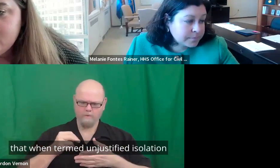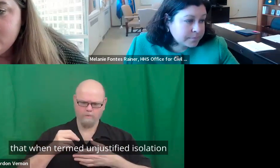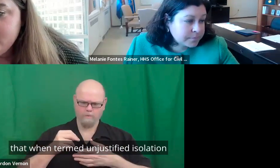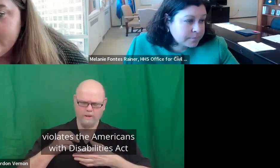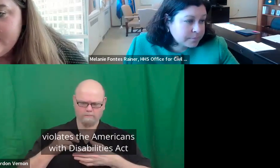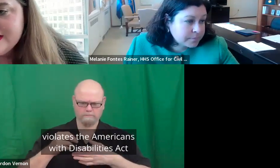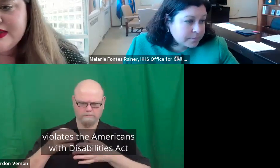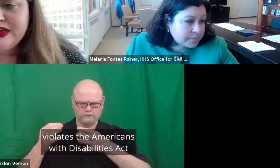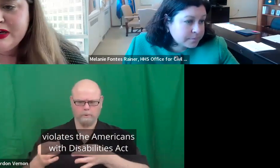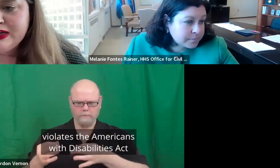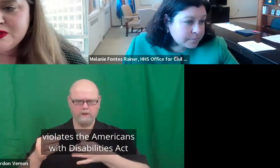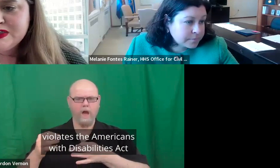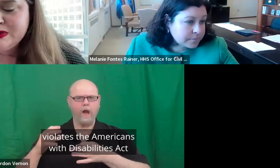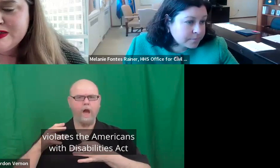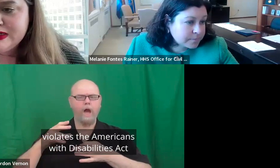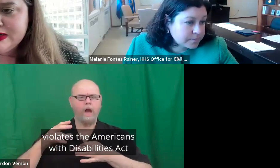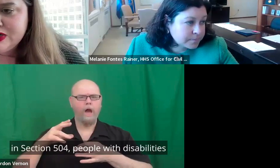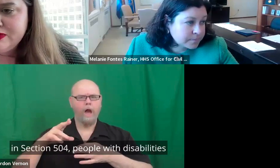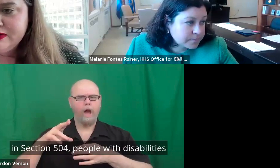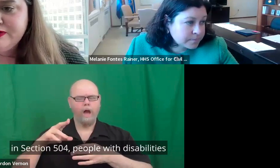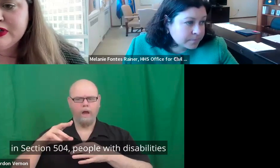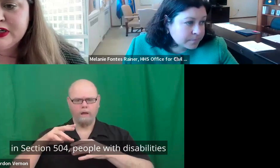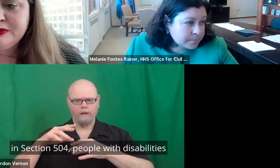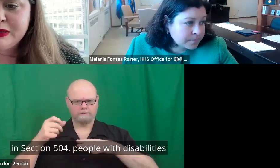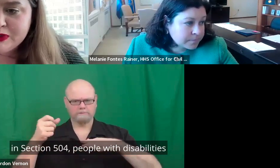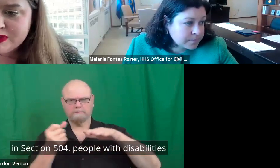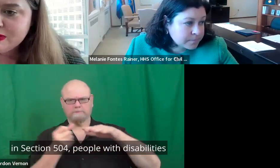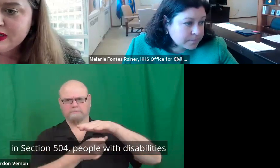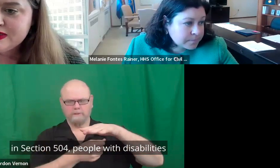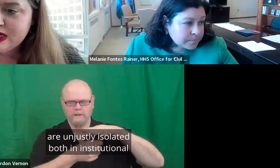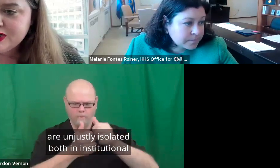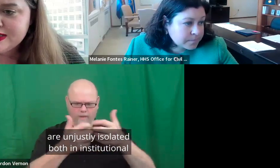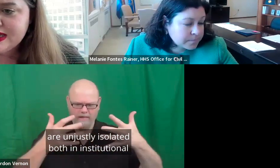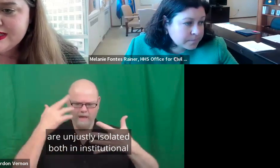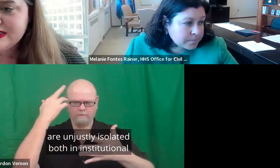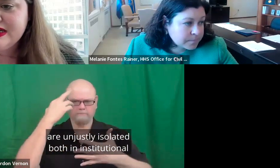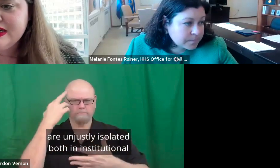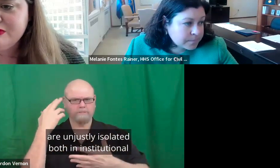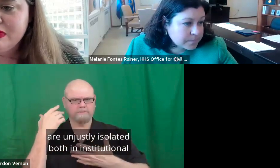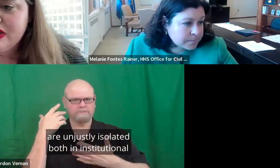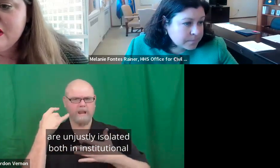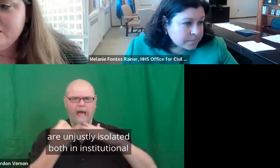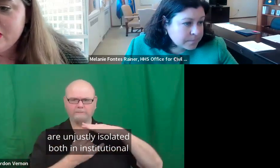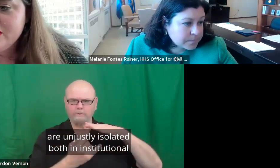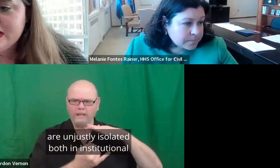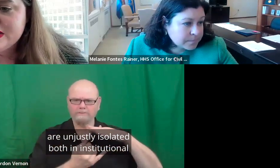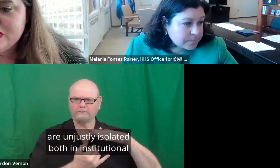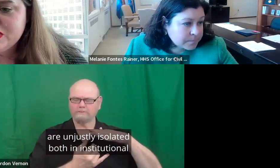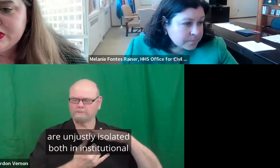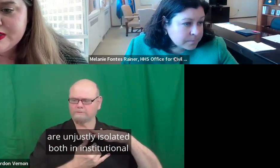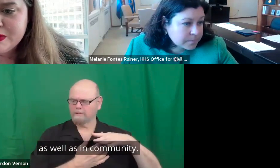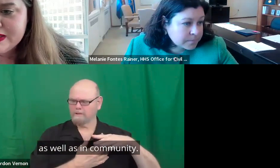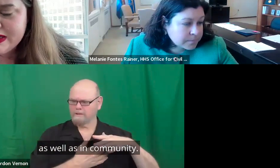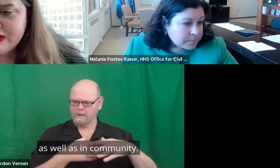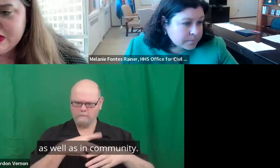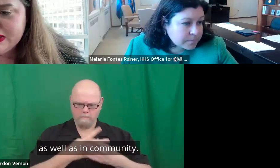isolation violates the Americans with Disabilities Act in Section 504. People with disabilities are unjustly isolated in both in